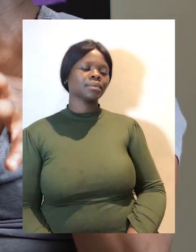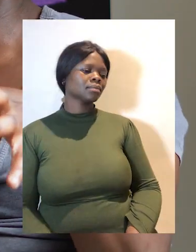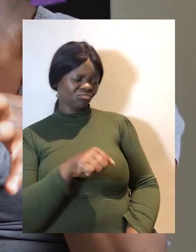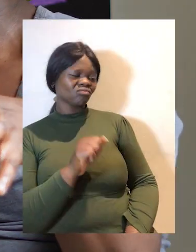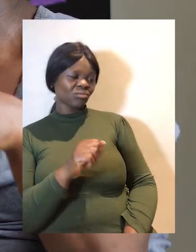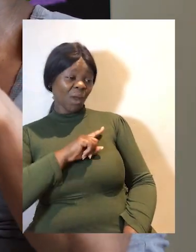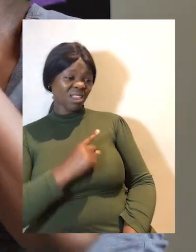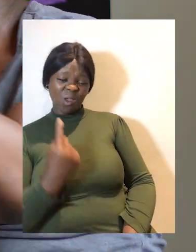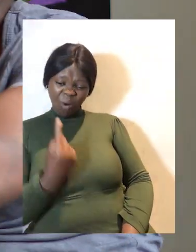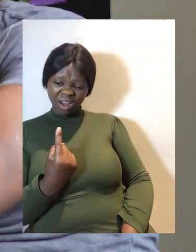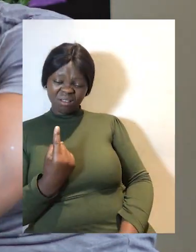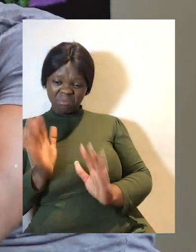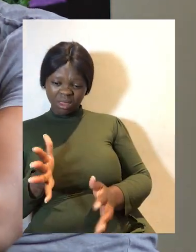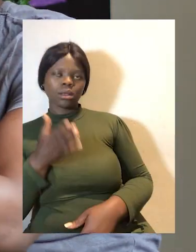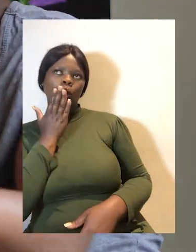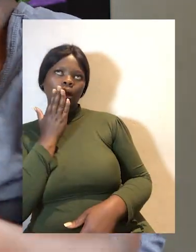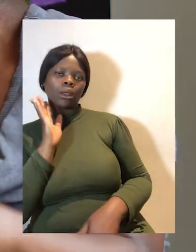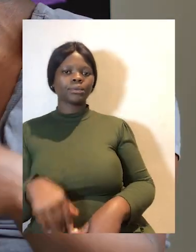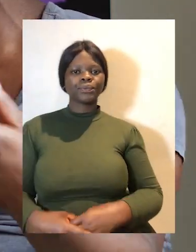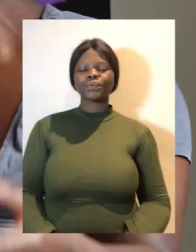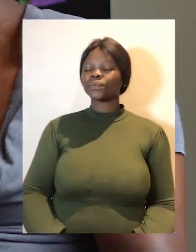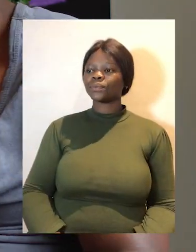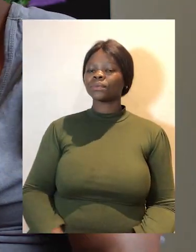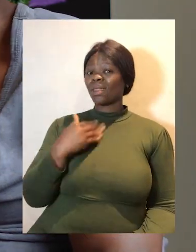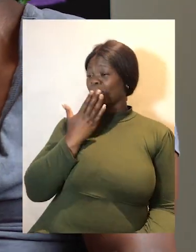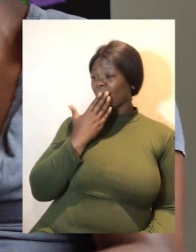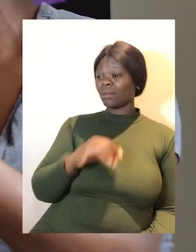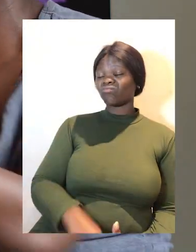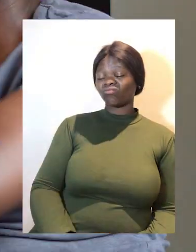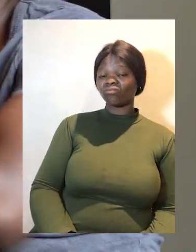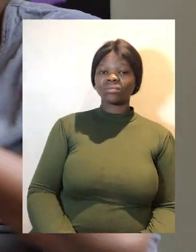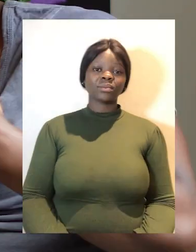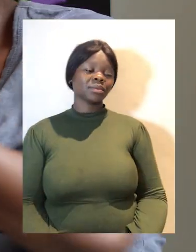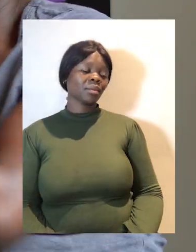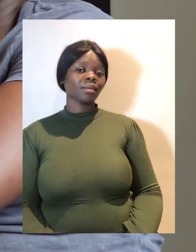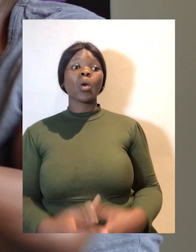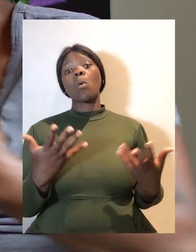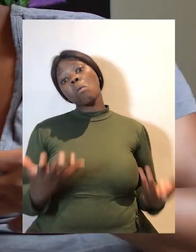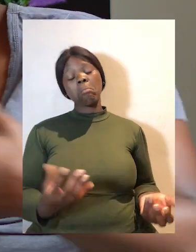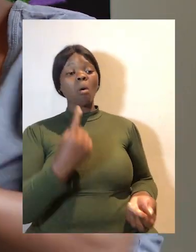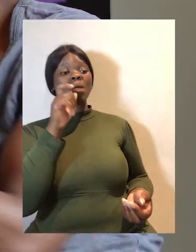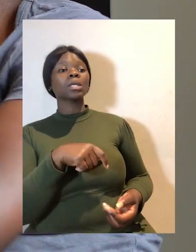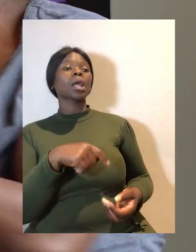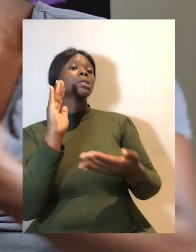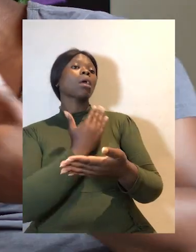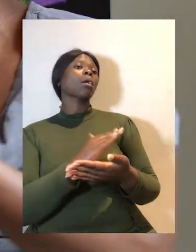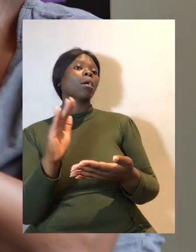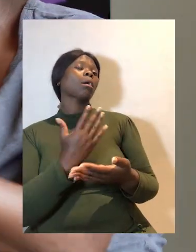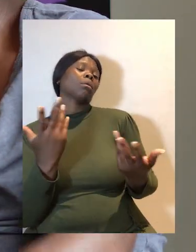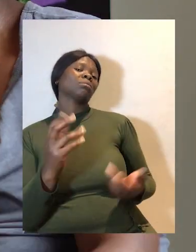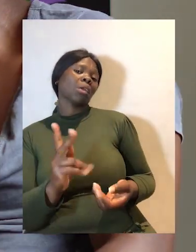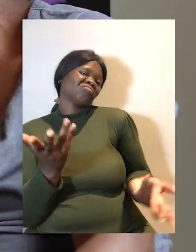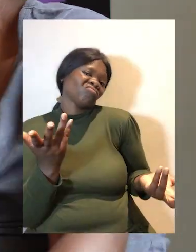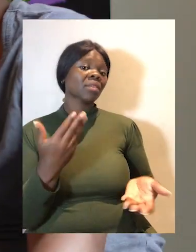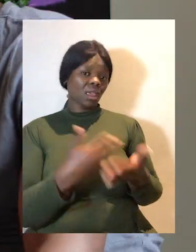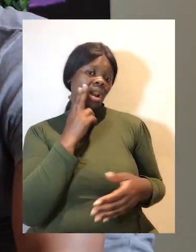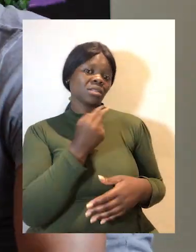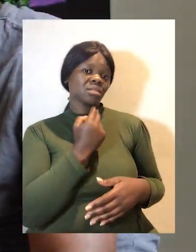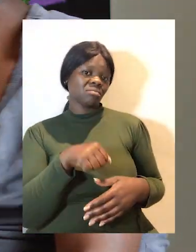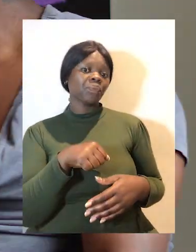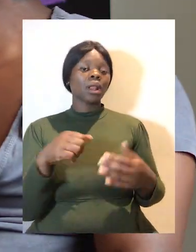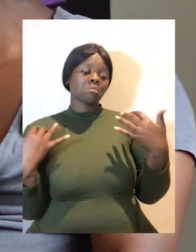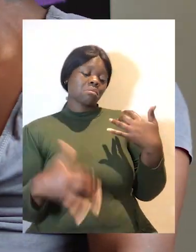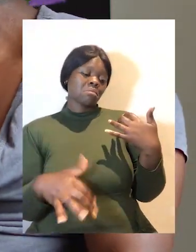they make. Yeah, because with one instrument is boring. It's boring. Or one so, set. Yeah, okay, it can be nice. Together. Guitar solo, whatever,